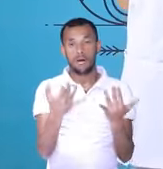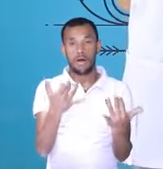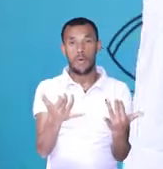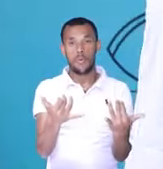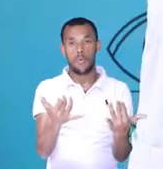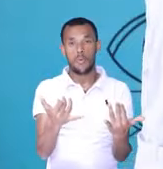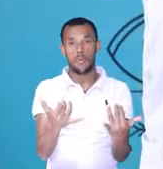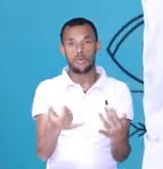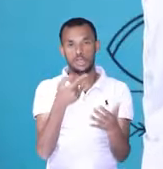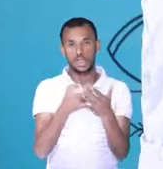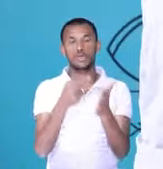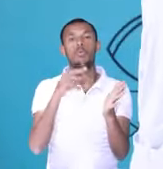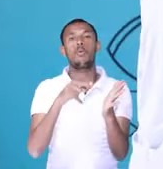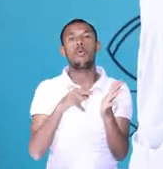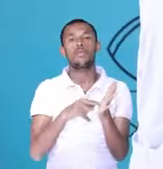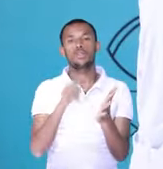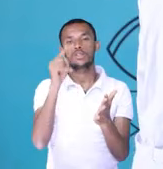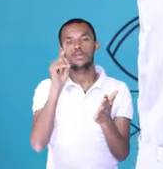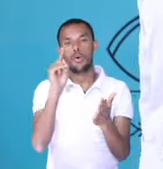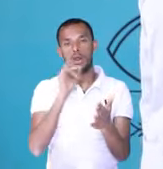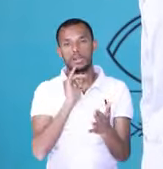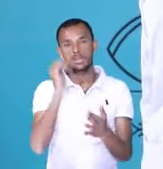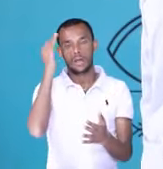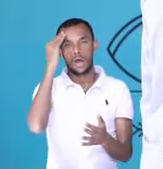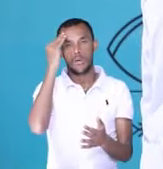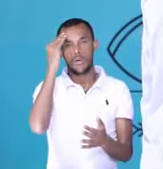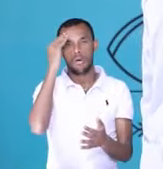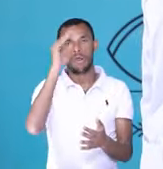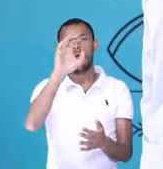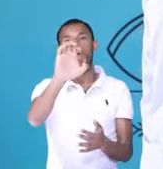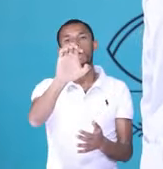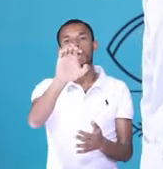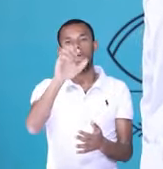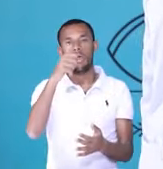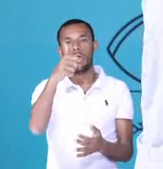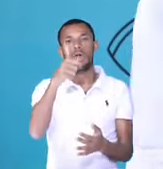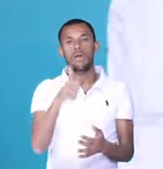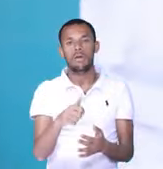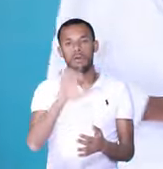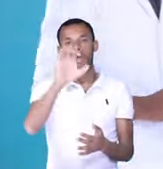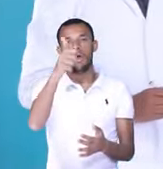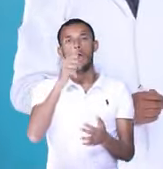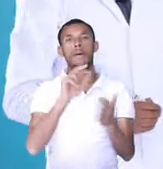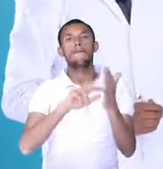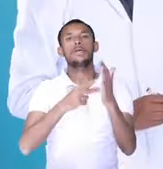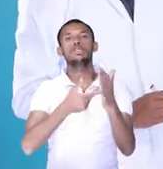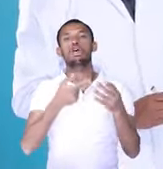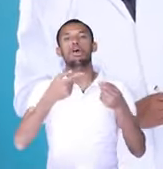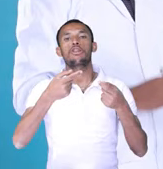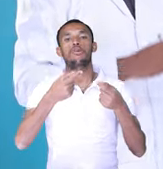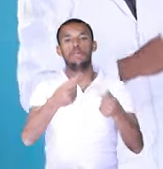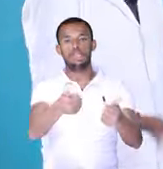Now, this point, this one is known as EA. EA means activation